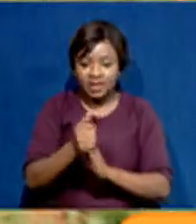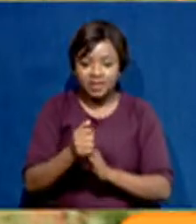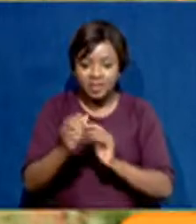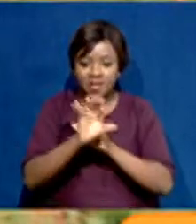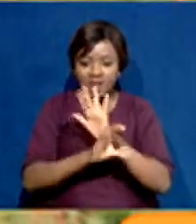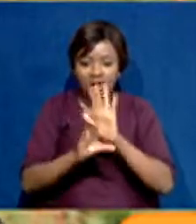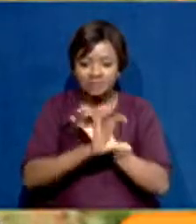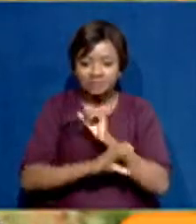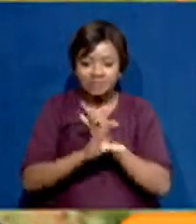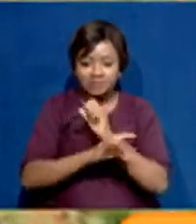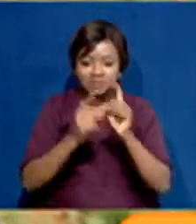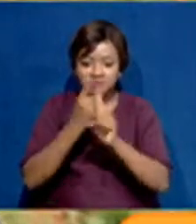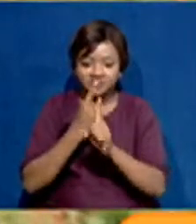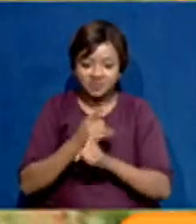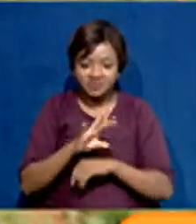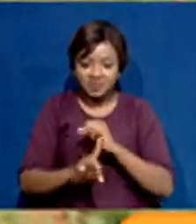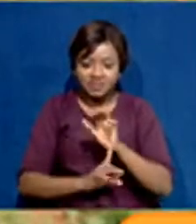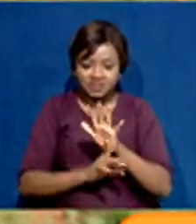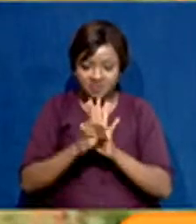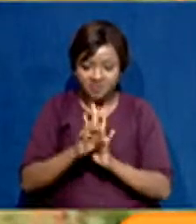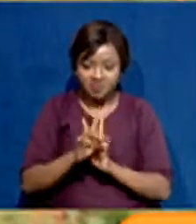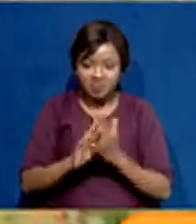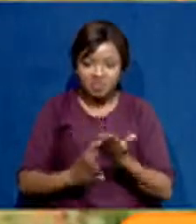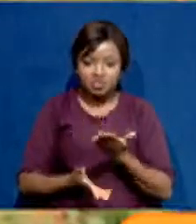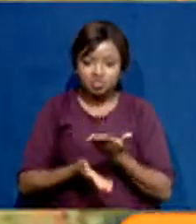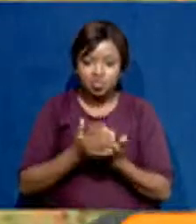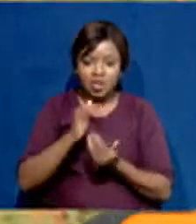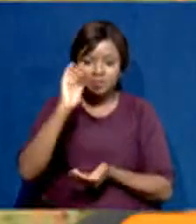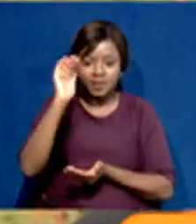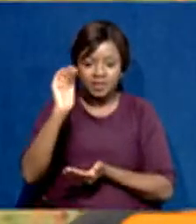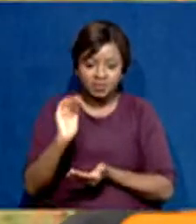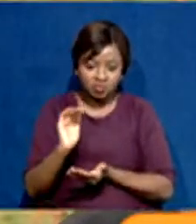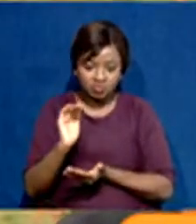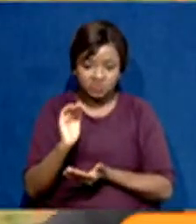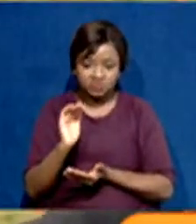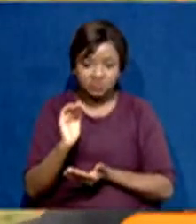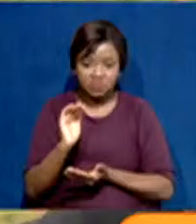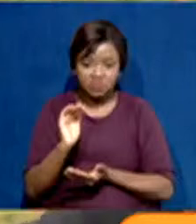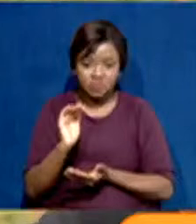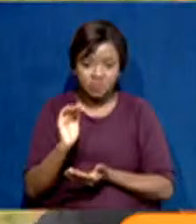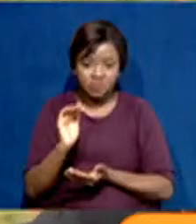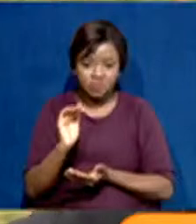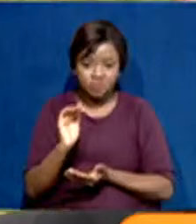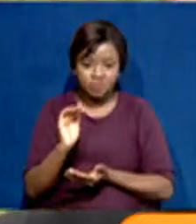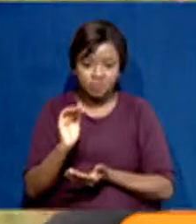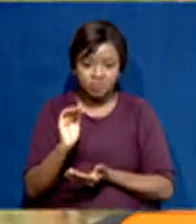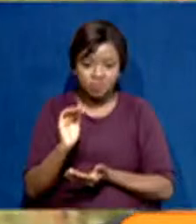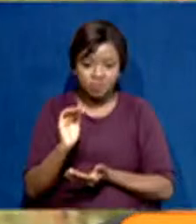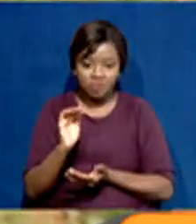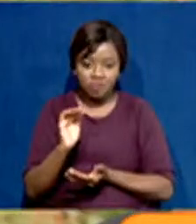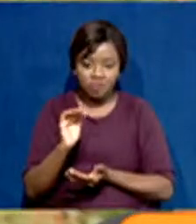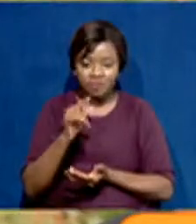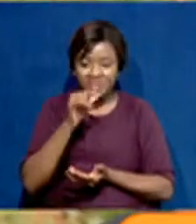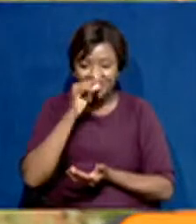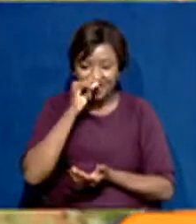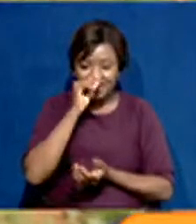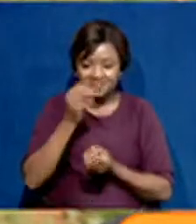sipunguze hii mambo ya ile mambo ya gases,